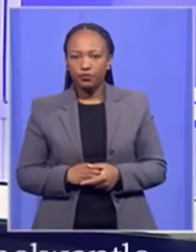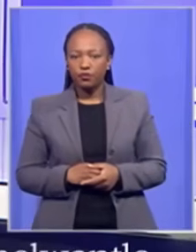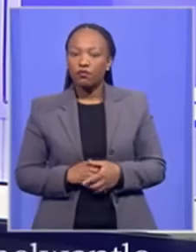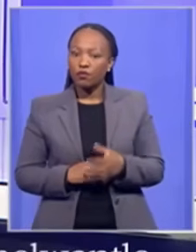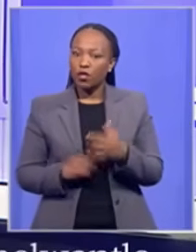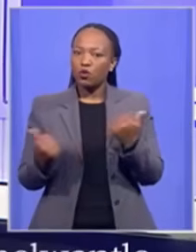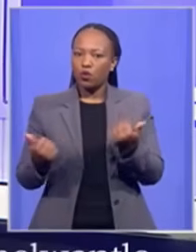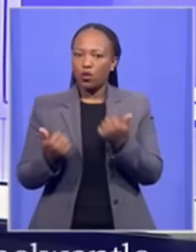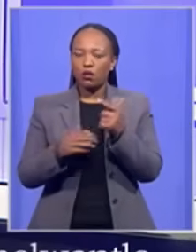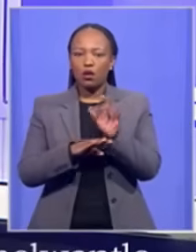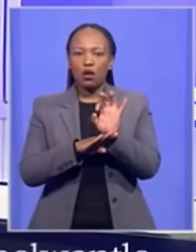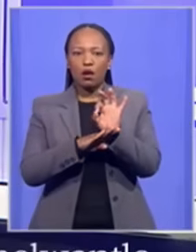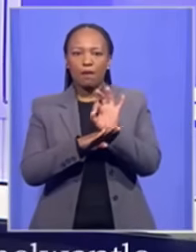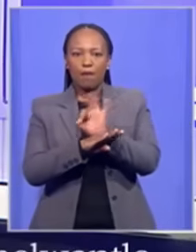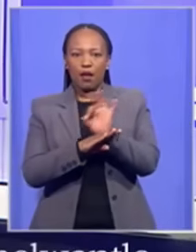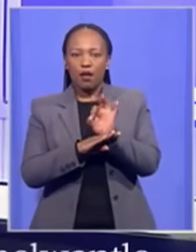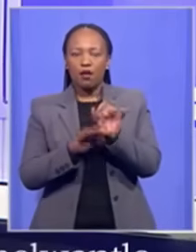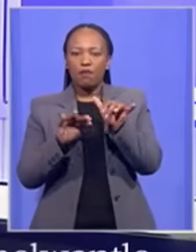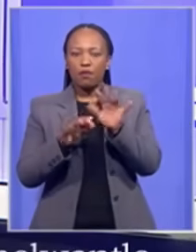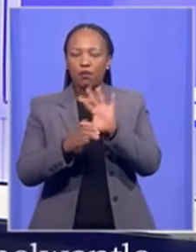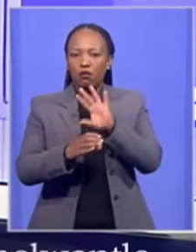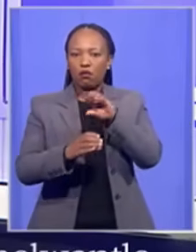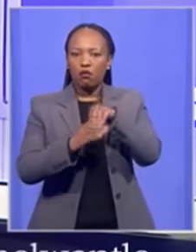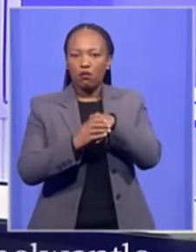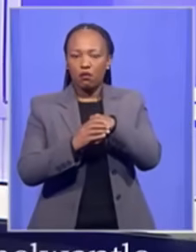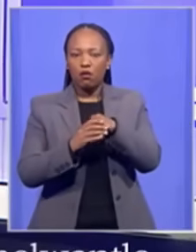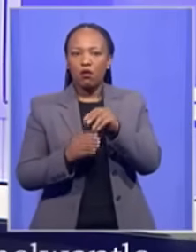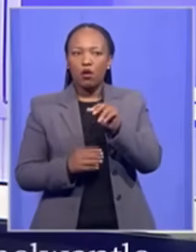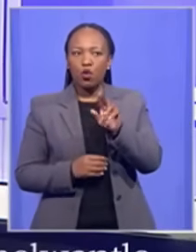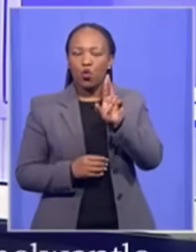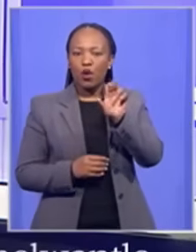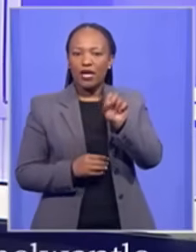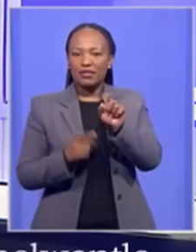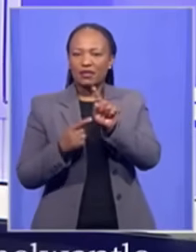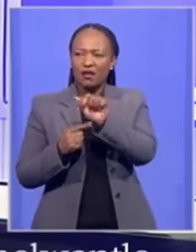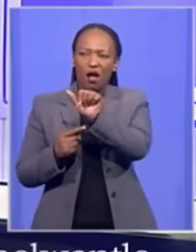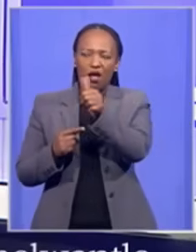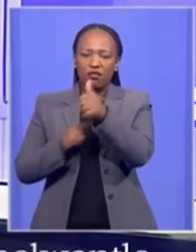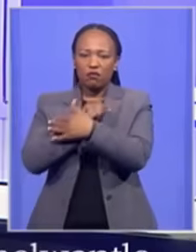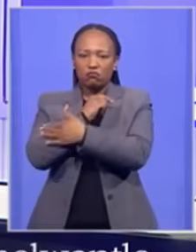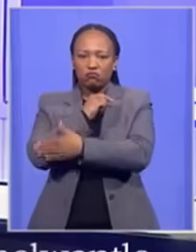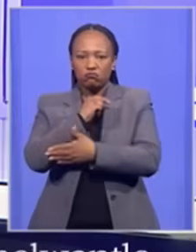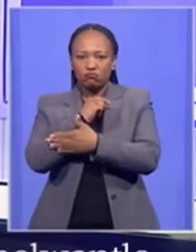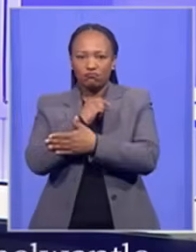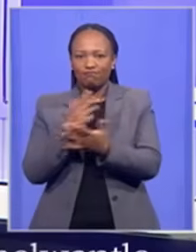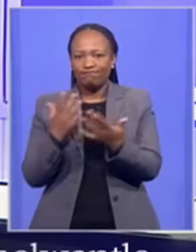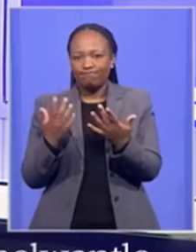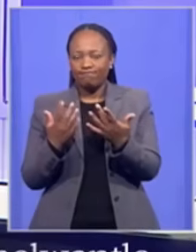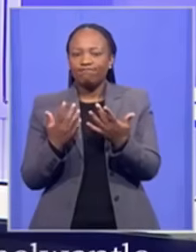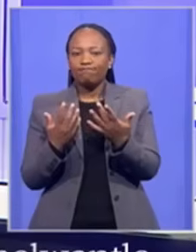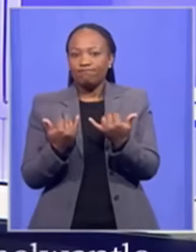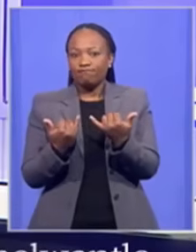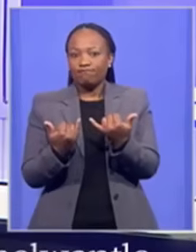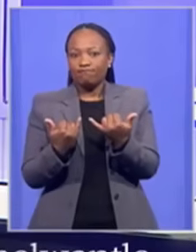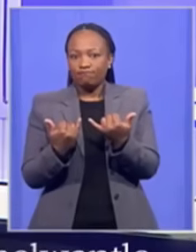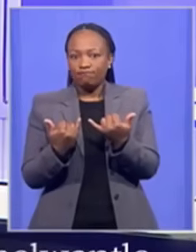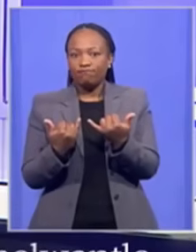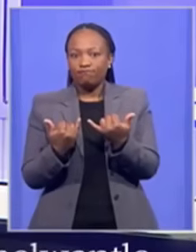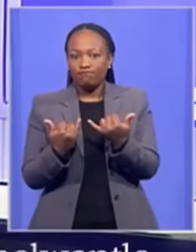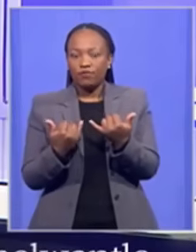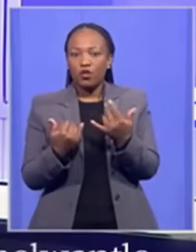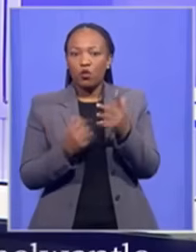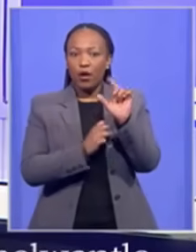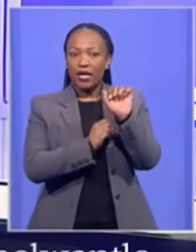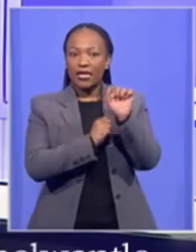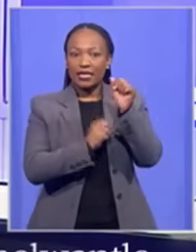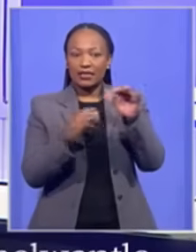go boledišana le batšeakarolo ba bangwe go sa šetšwe naga ya US gomme motho a ka ipotša gore ke tema e feng yeo ga bjale ba kgata tema ka